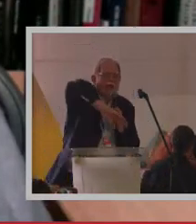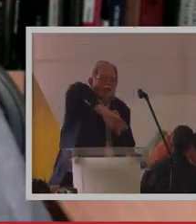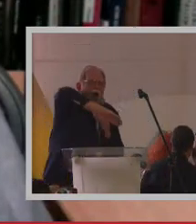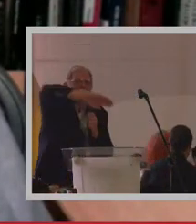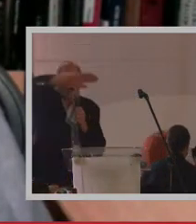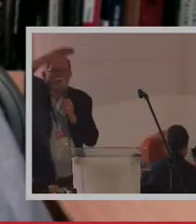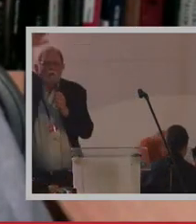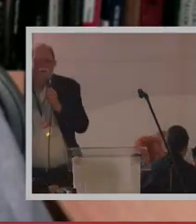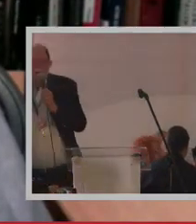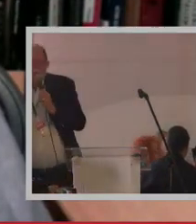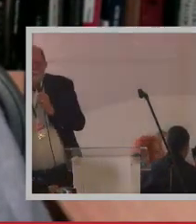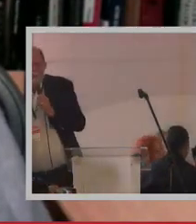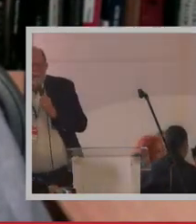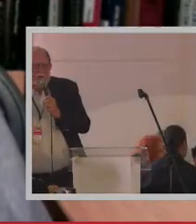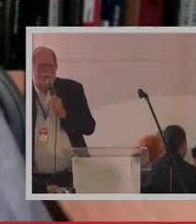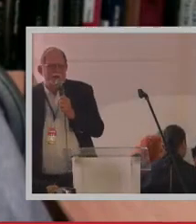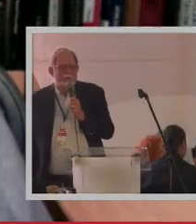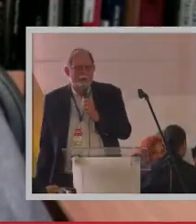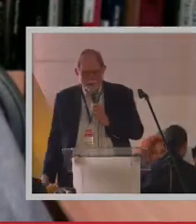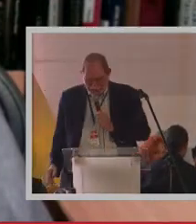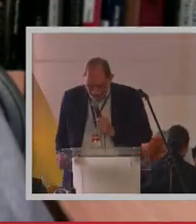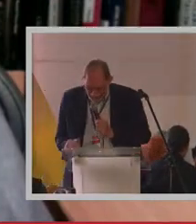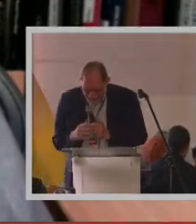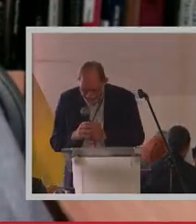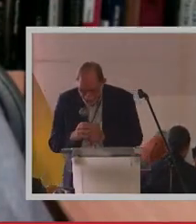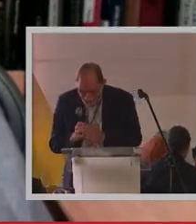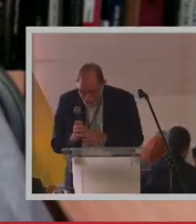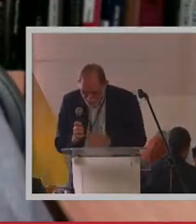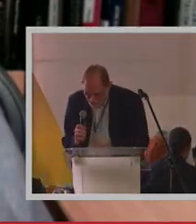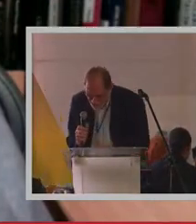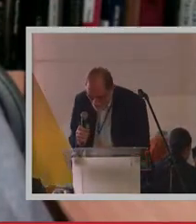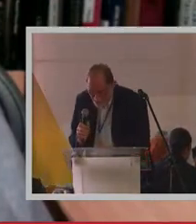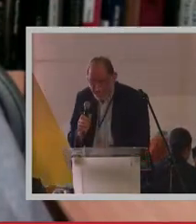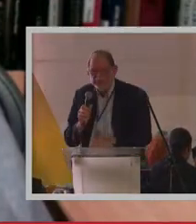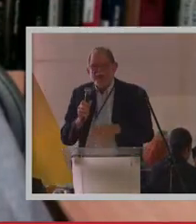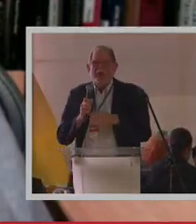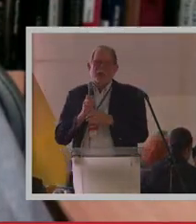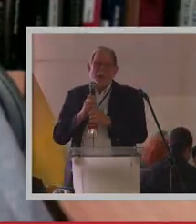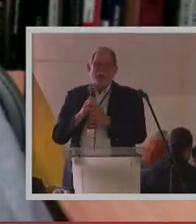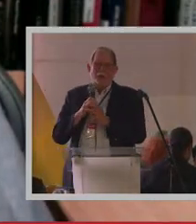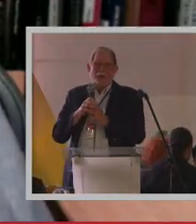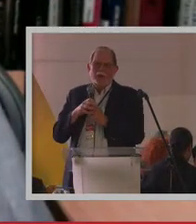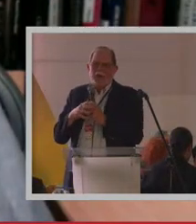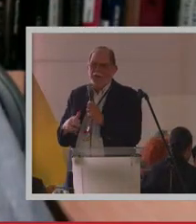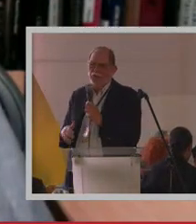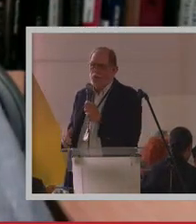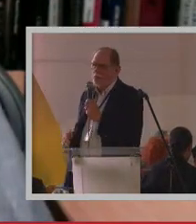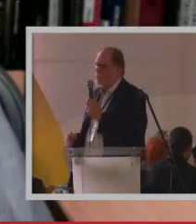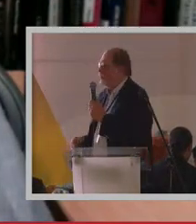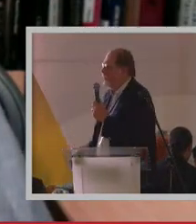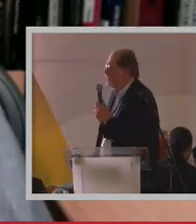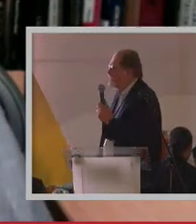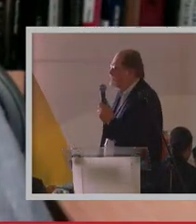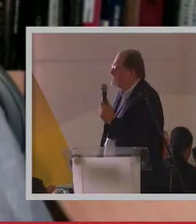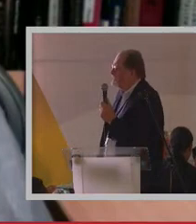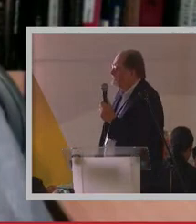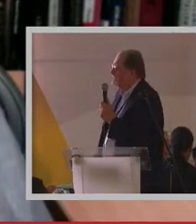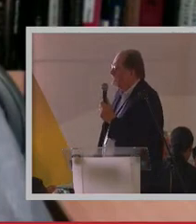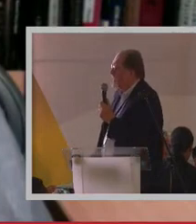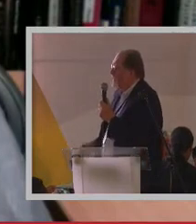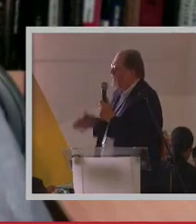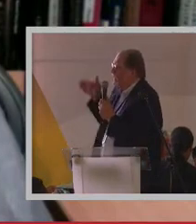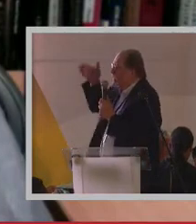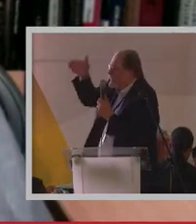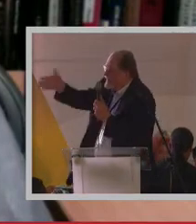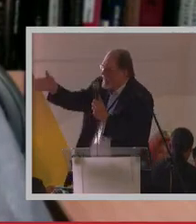que el arco y trayectoria de la historia, aunque es largo y duro,